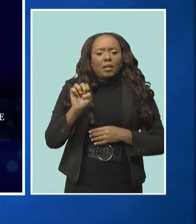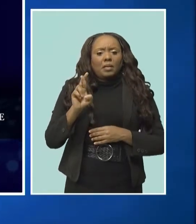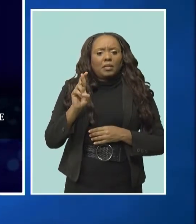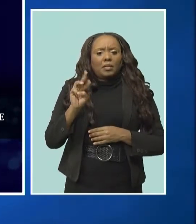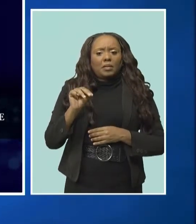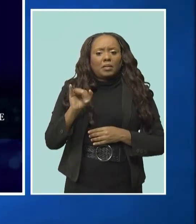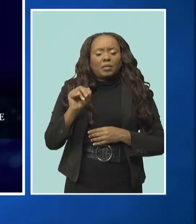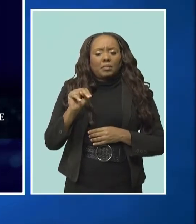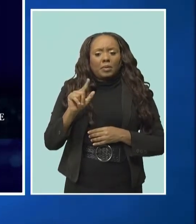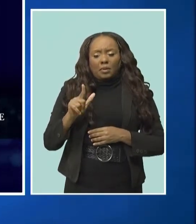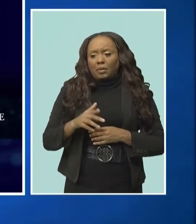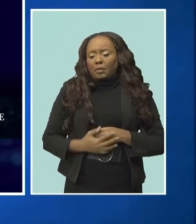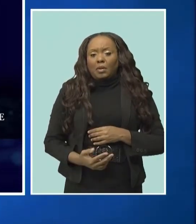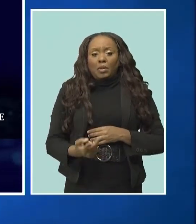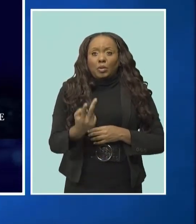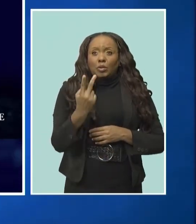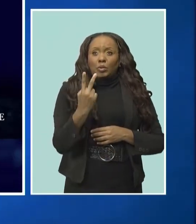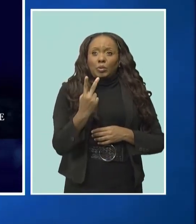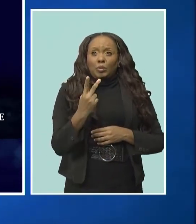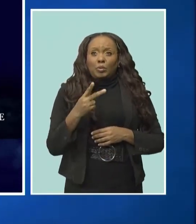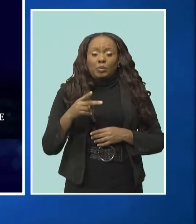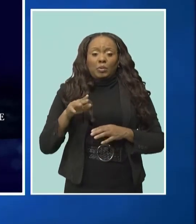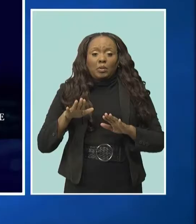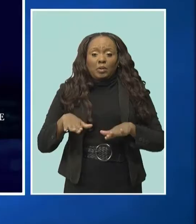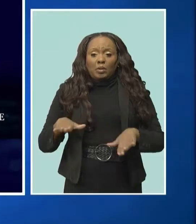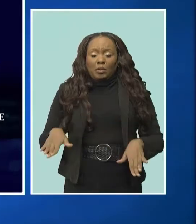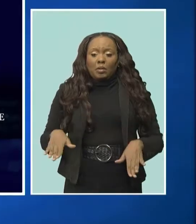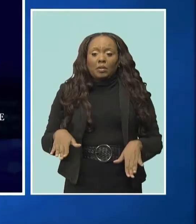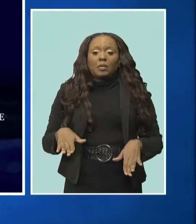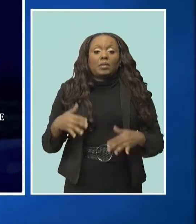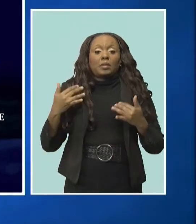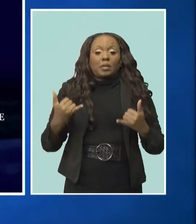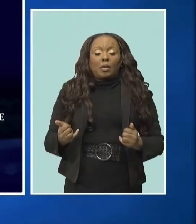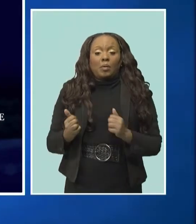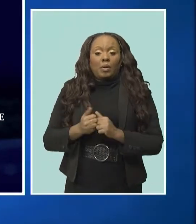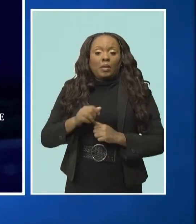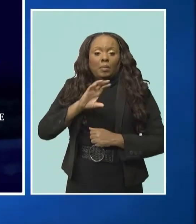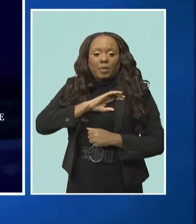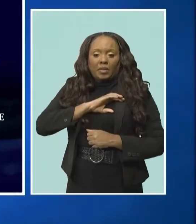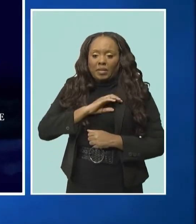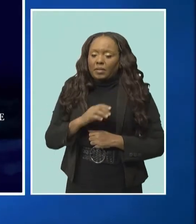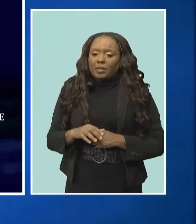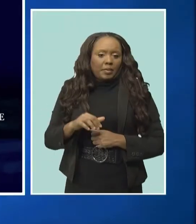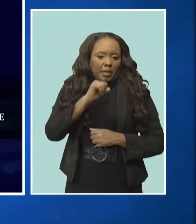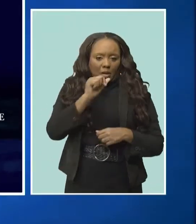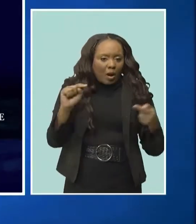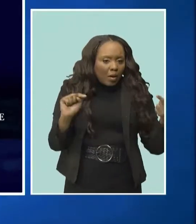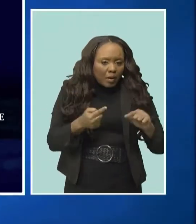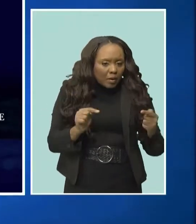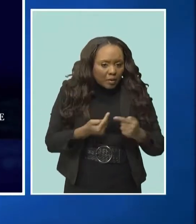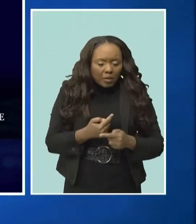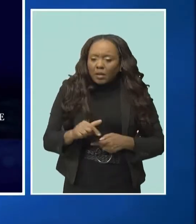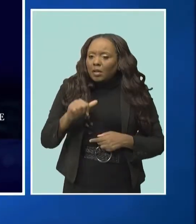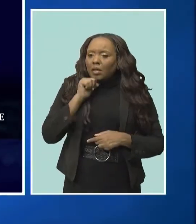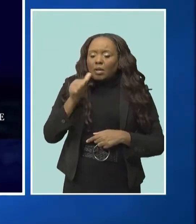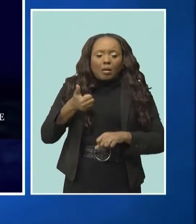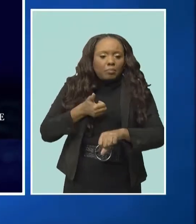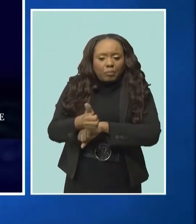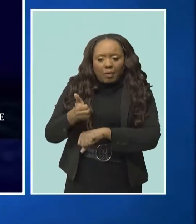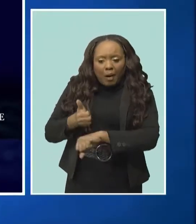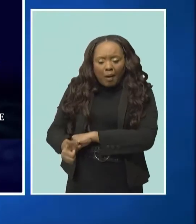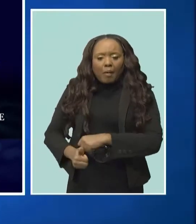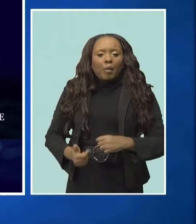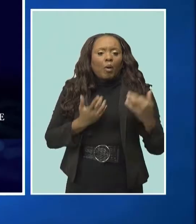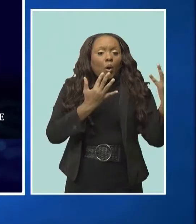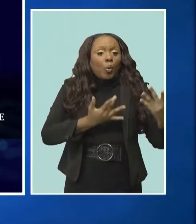2 children at the Street East station. They are not hurt, and they're not being charged with anything. We're waiting for the